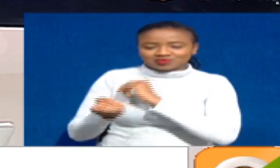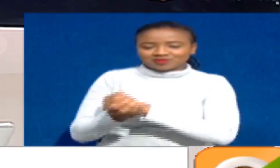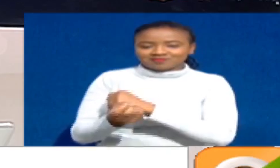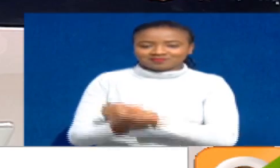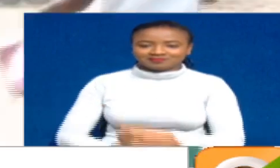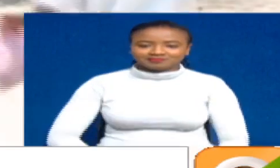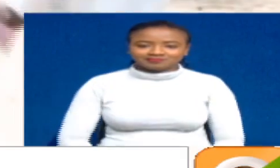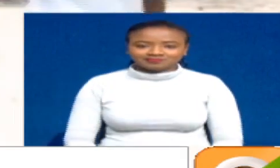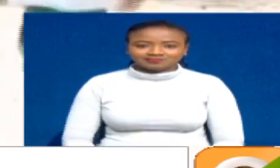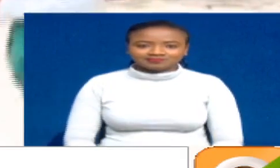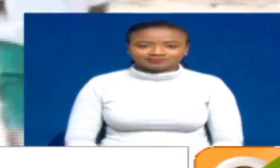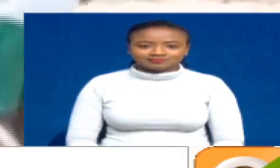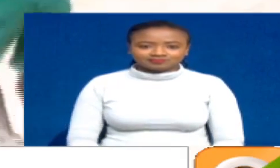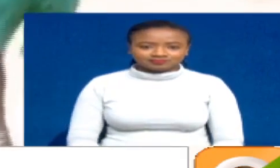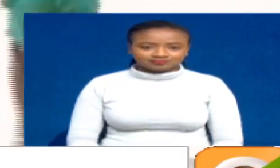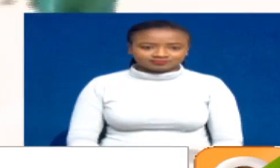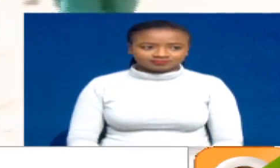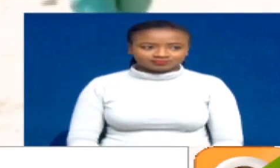this.